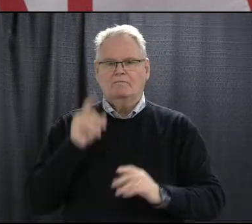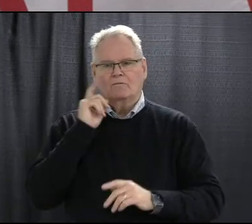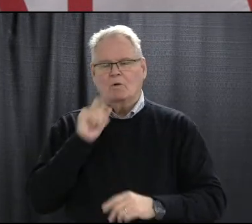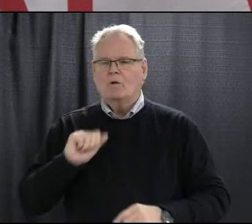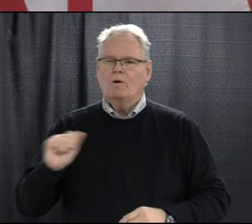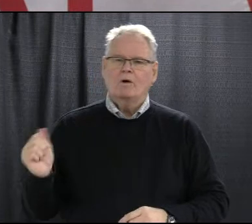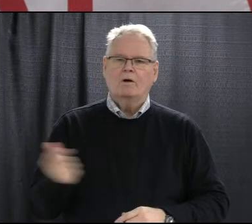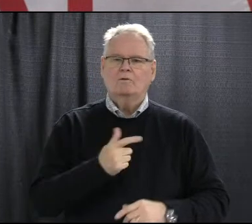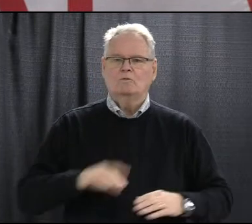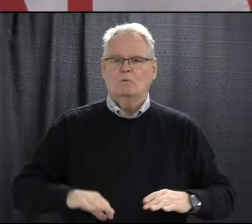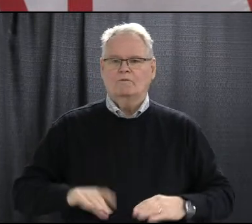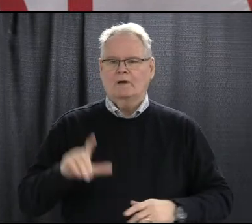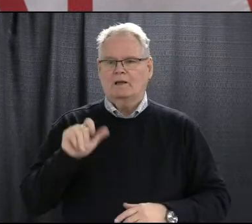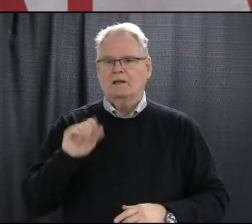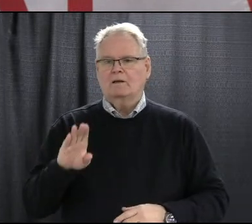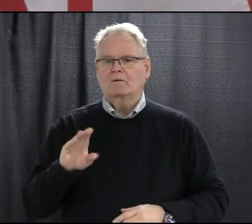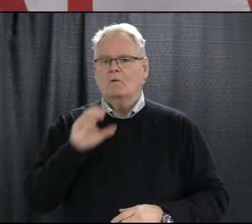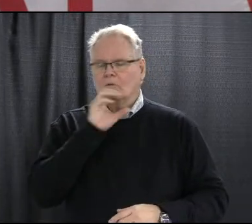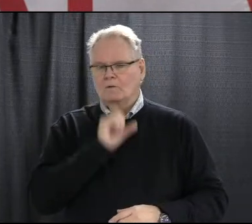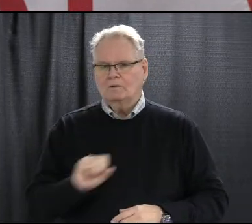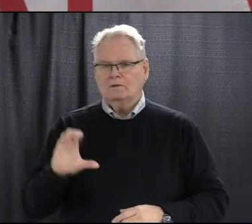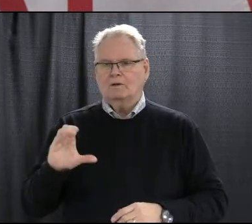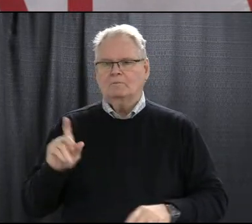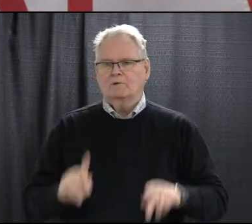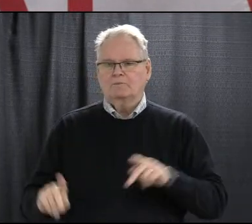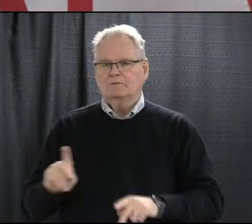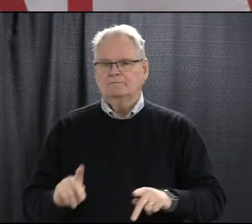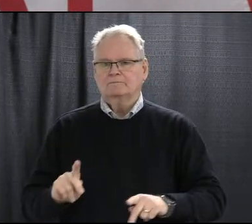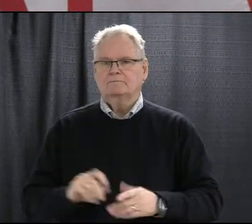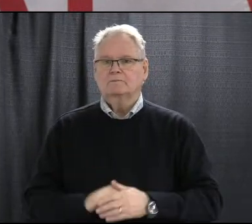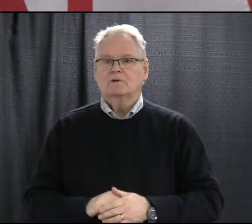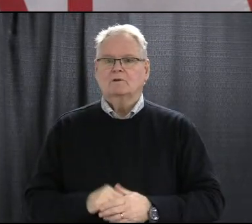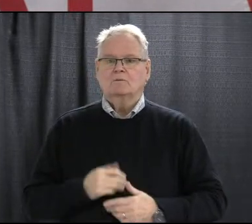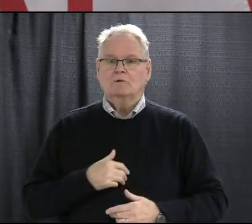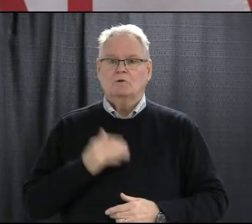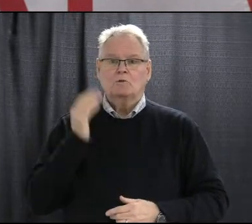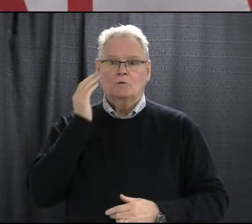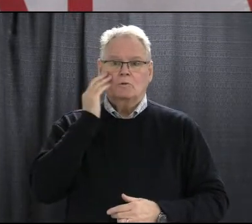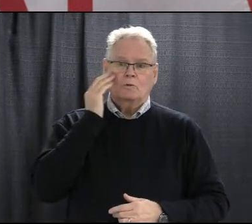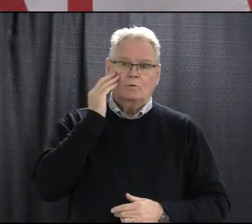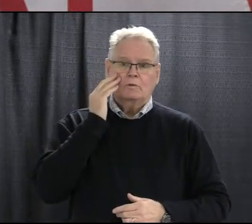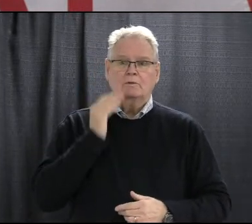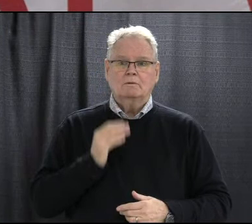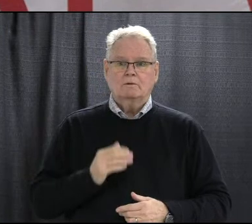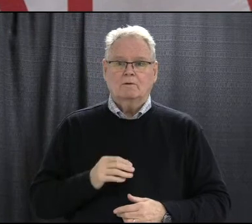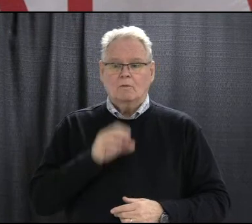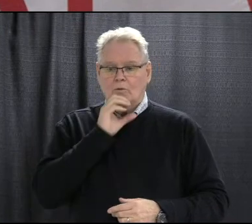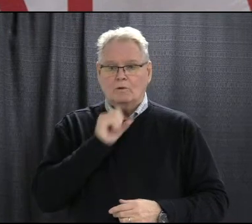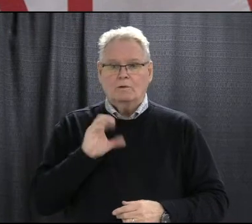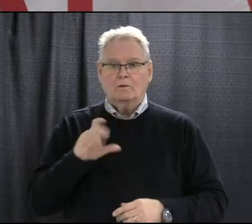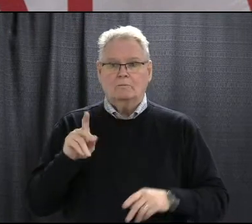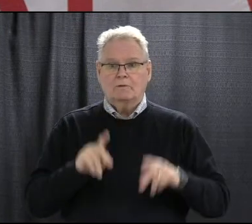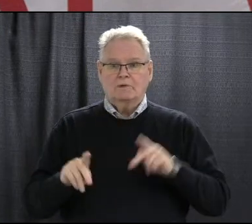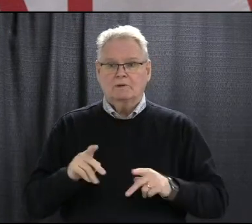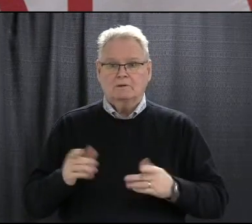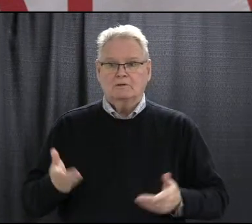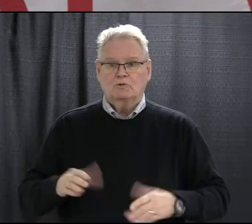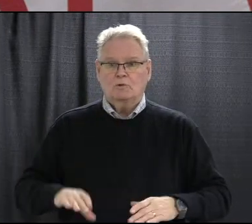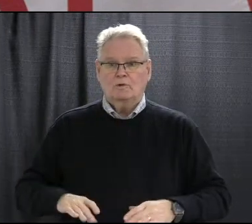province. We recognize that we have a high percentage of seniors, and that number is